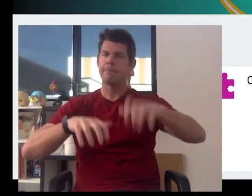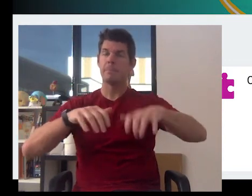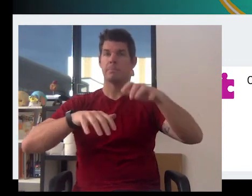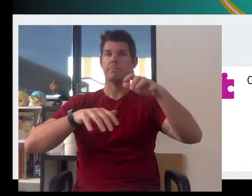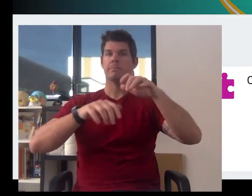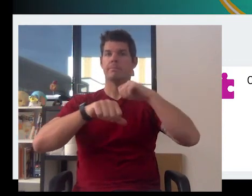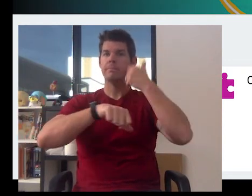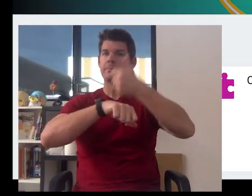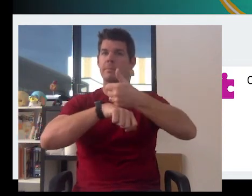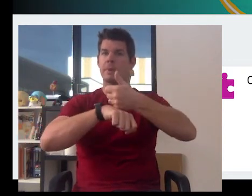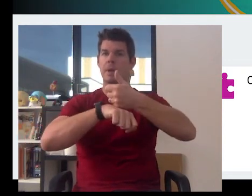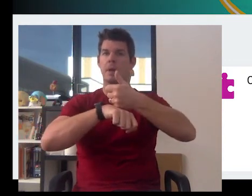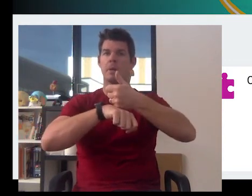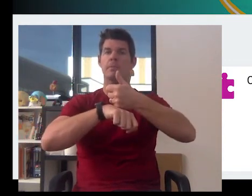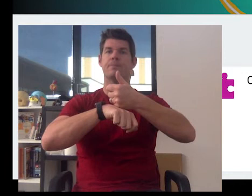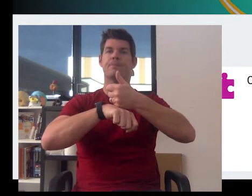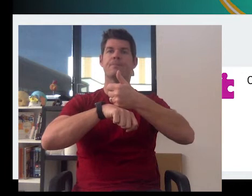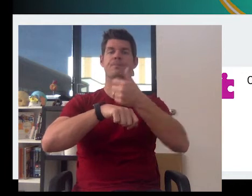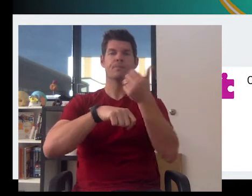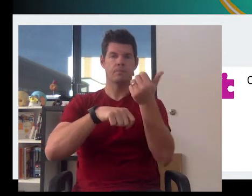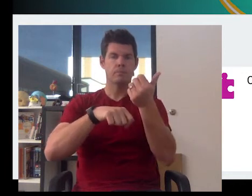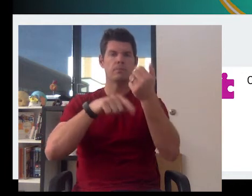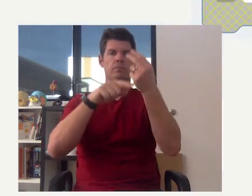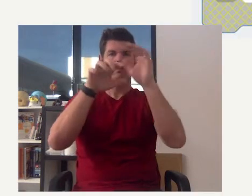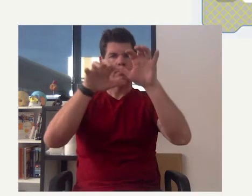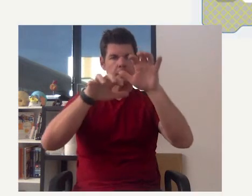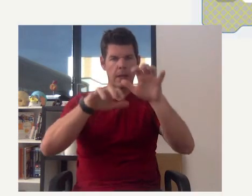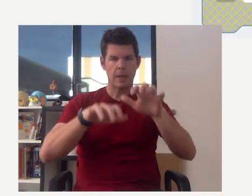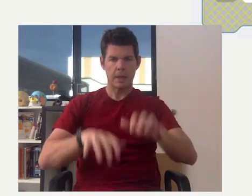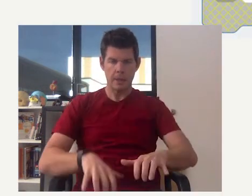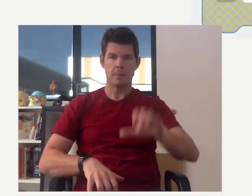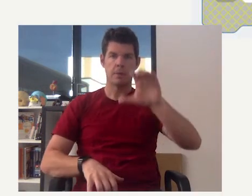the platform that we're going to be using to do this.